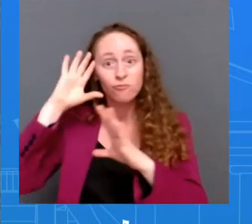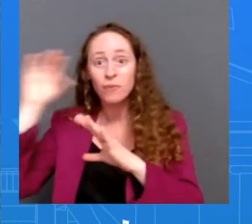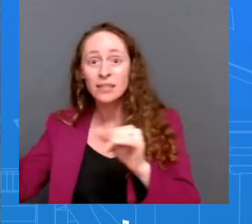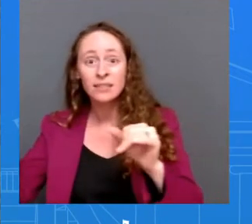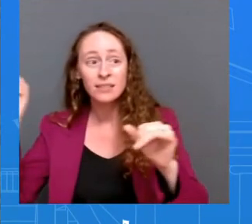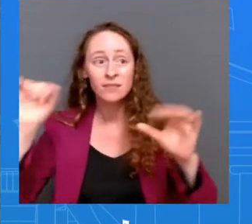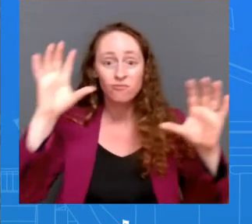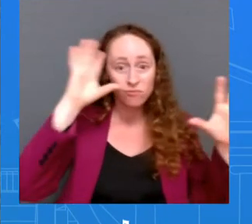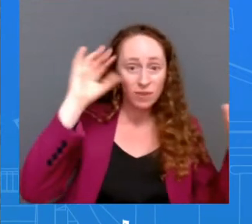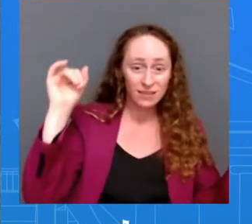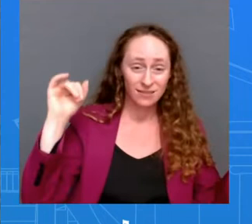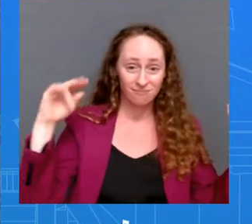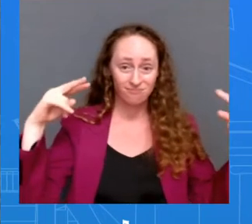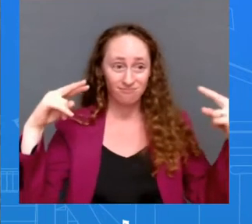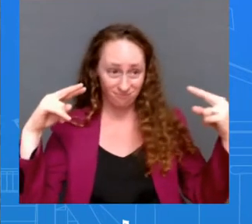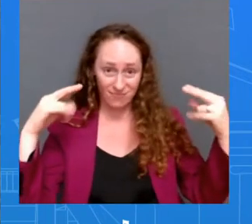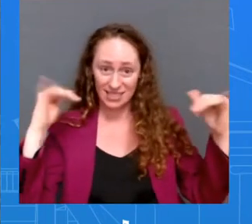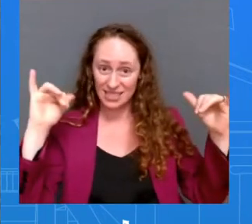Phil, then Ed.